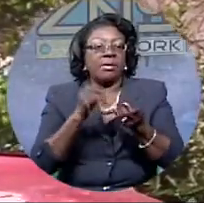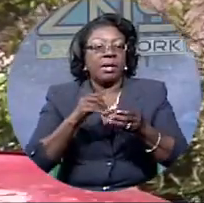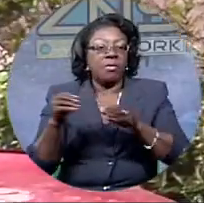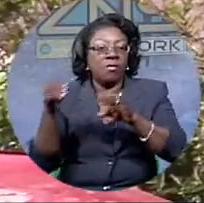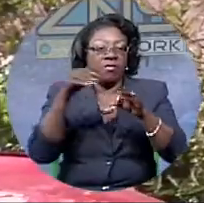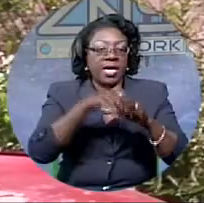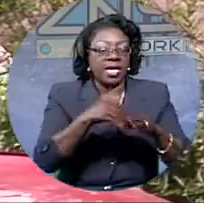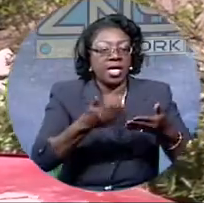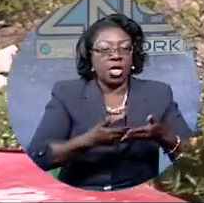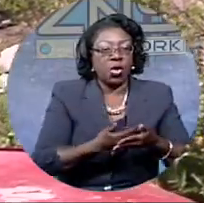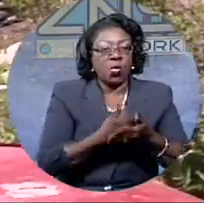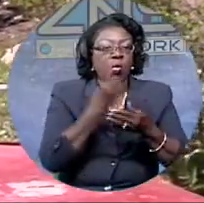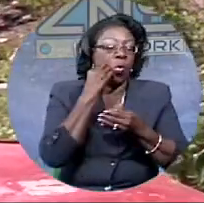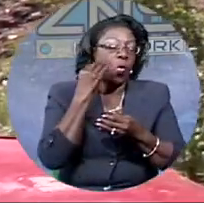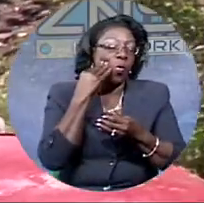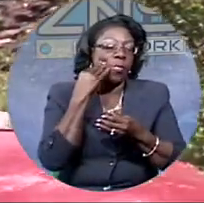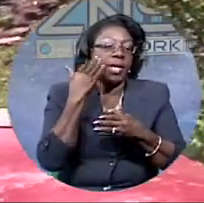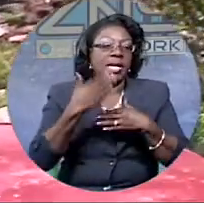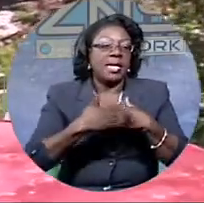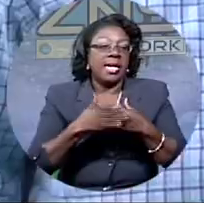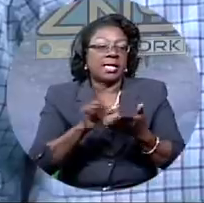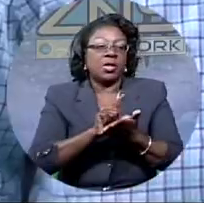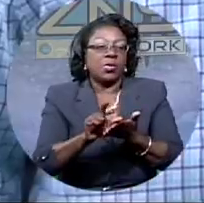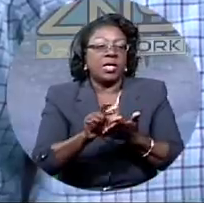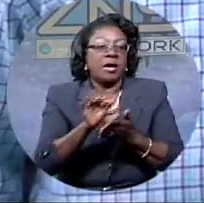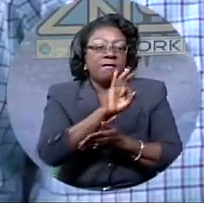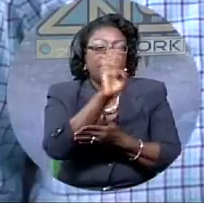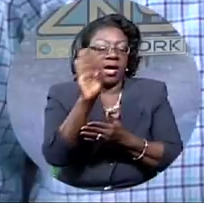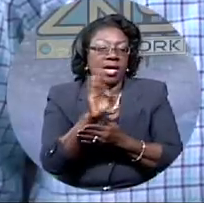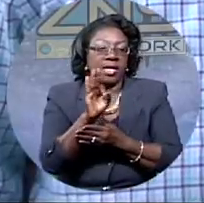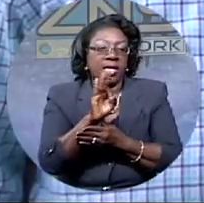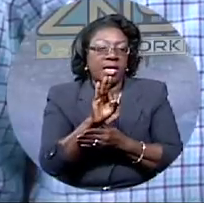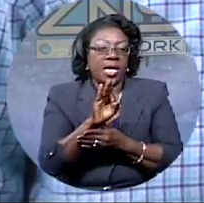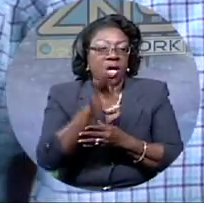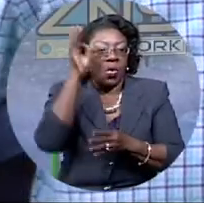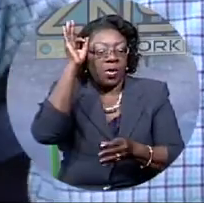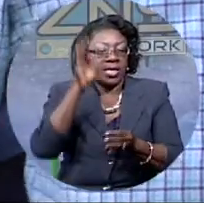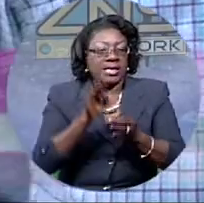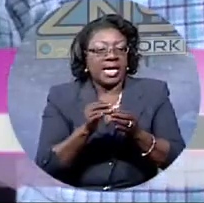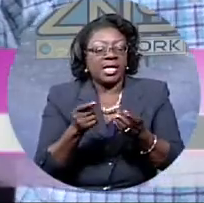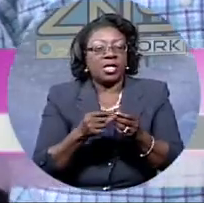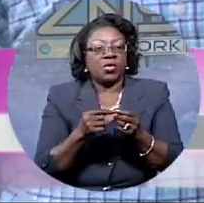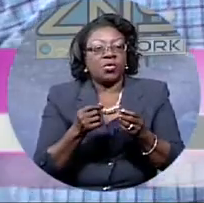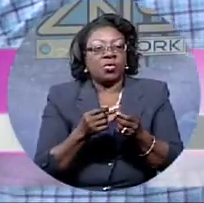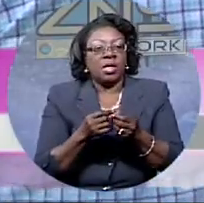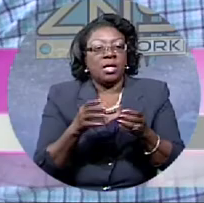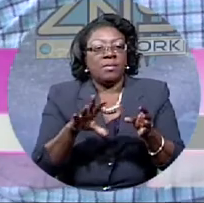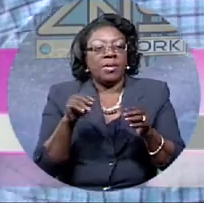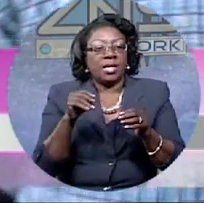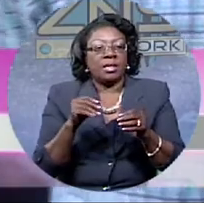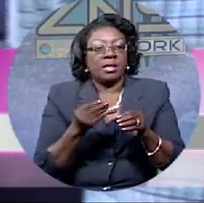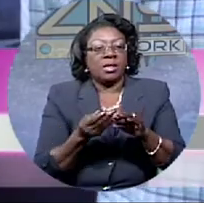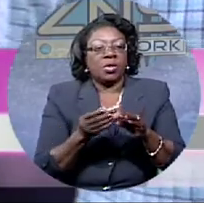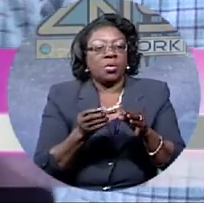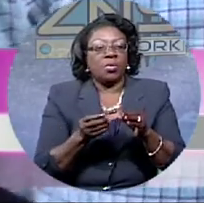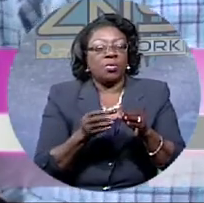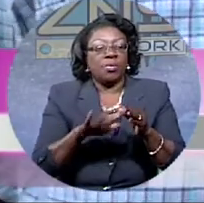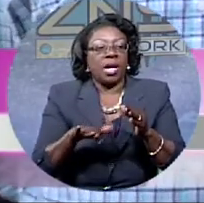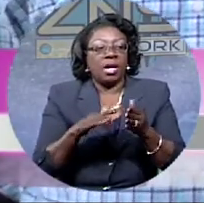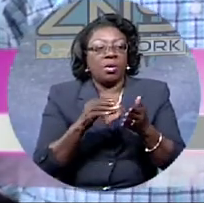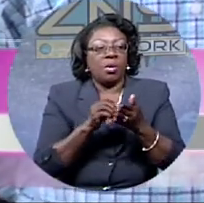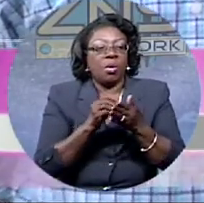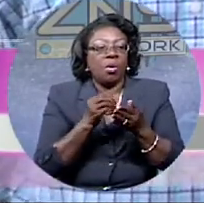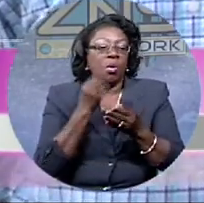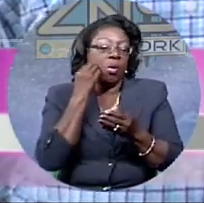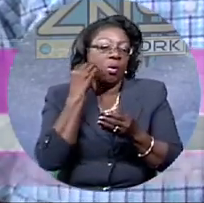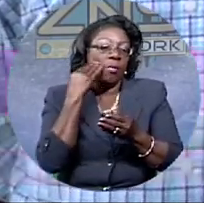next week Friday after an official dedication ceremony. So we decided to pick the voice of the voice, and this one was